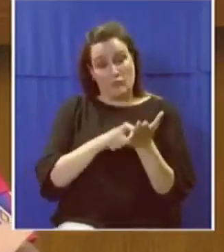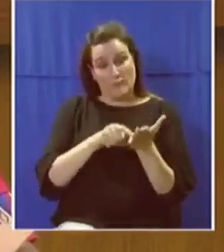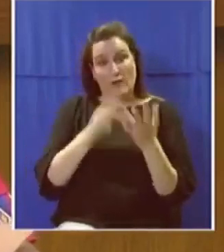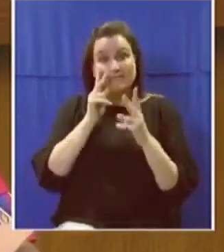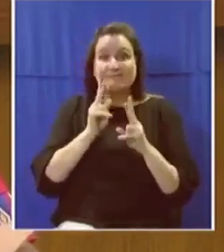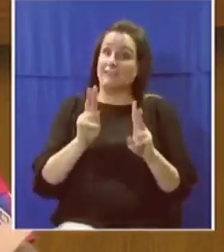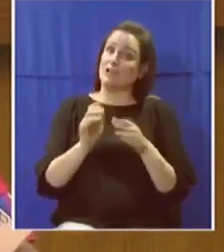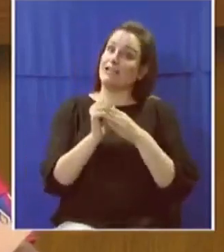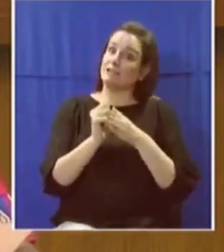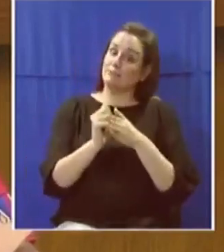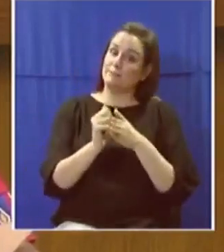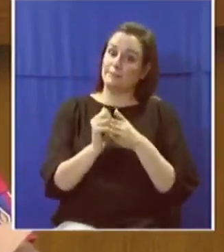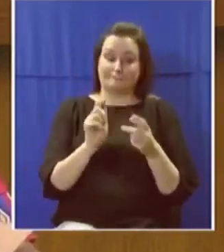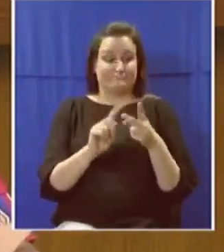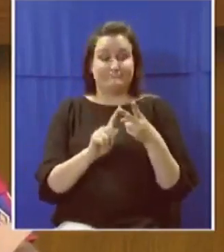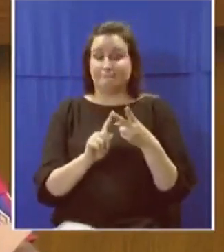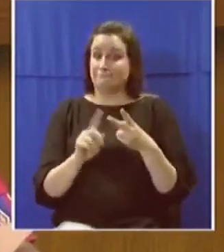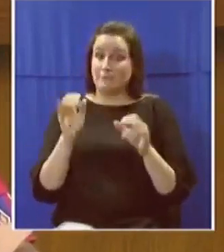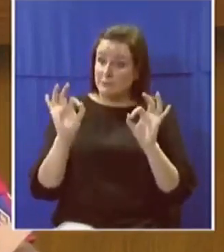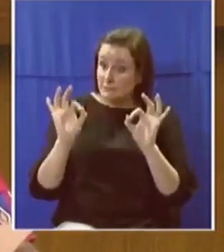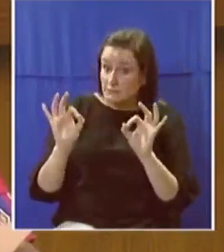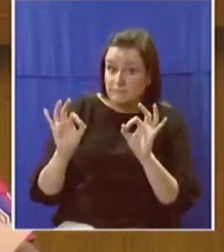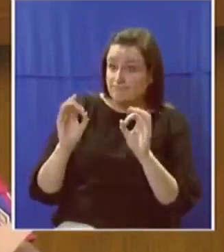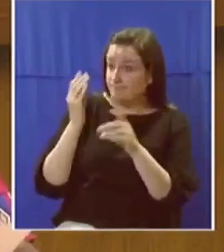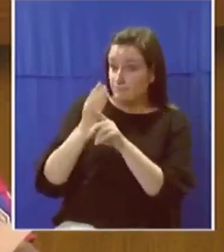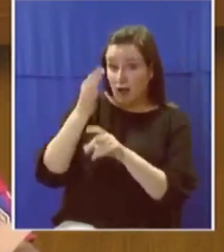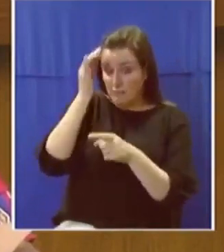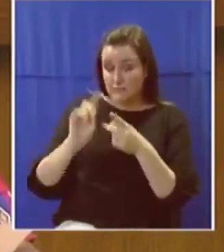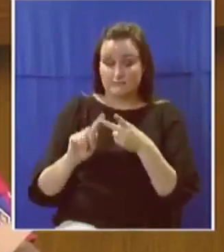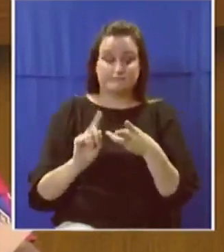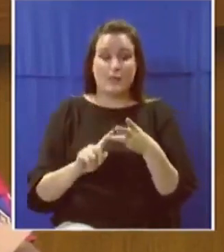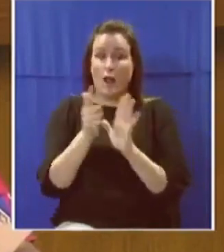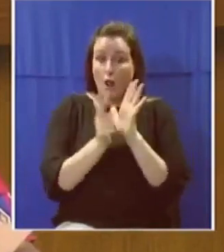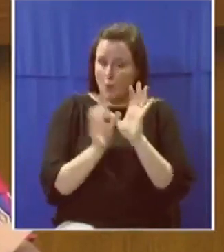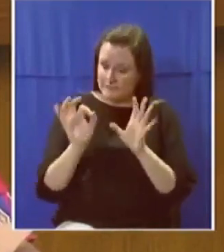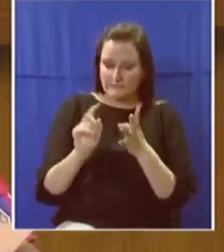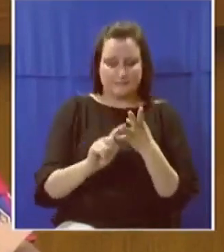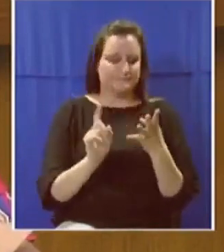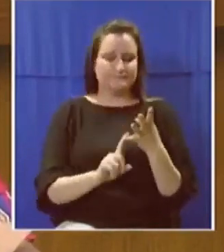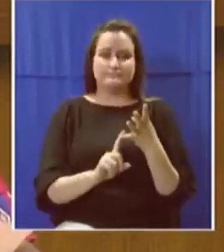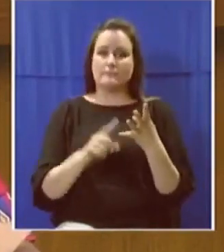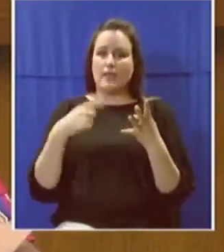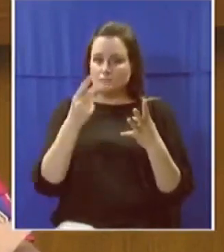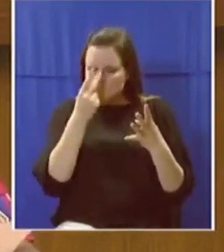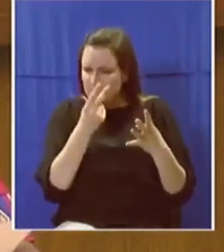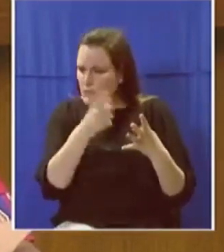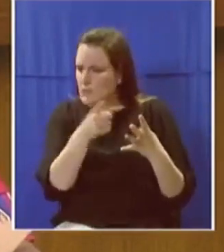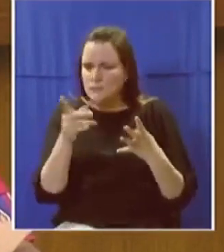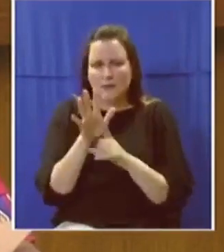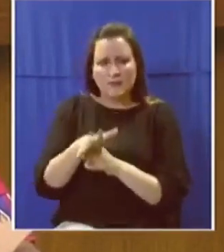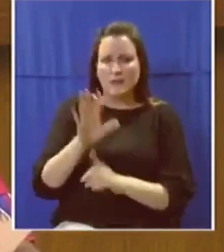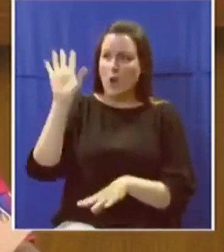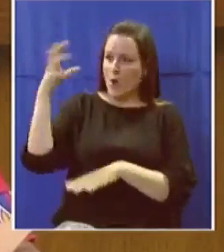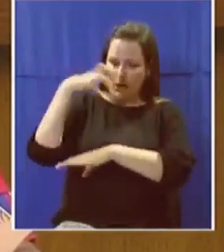leadership, working institutions, the rule of law, and merciless uprooting of all